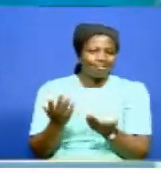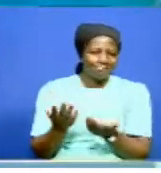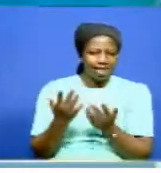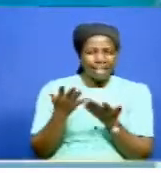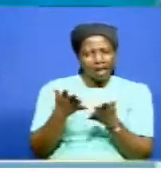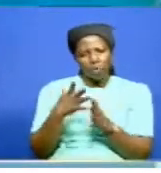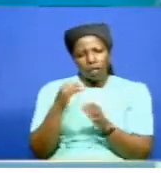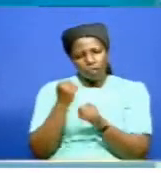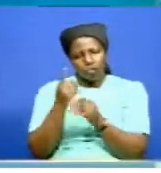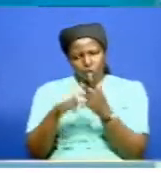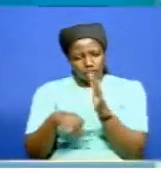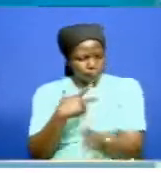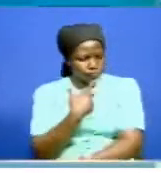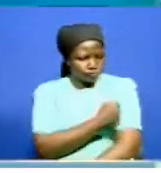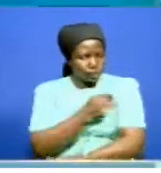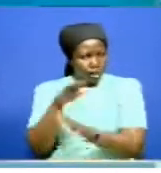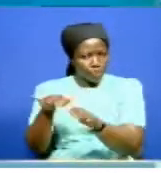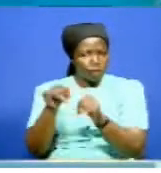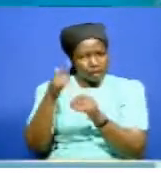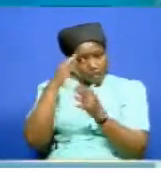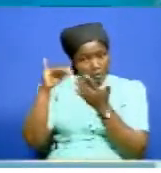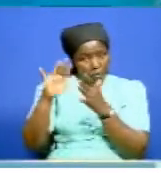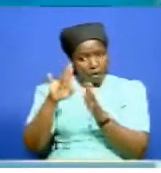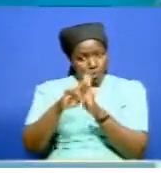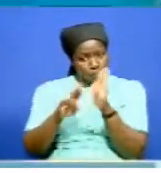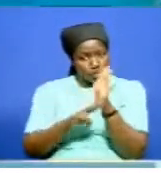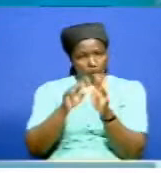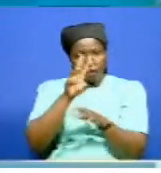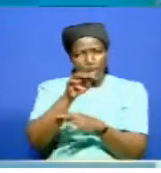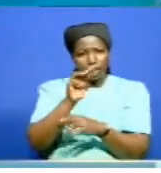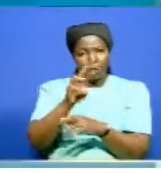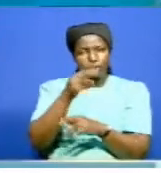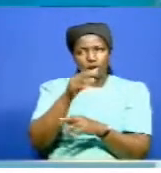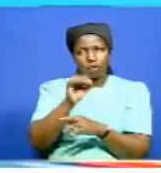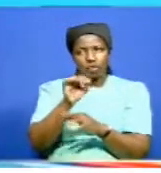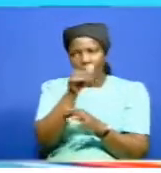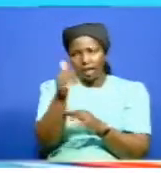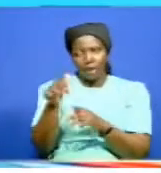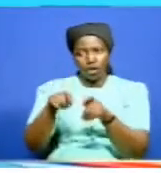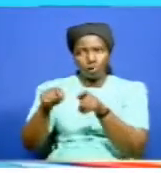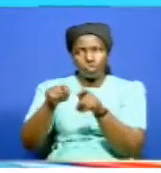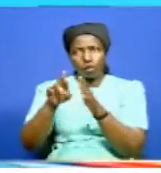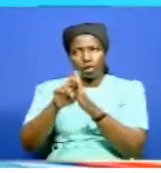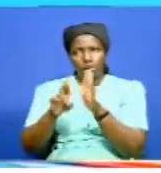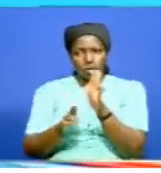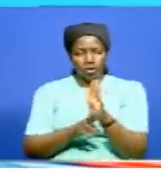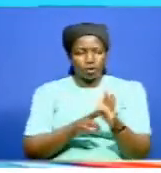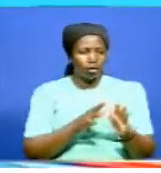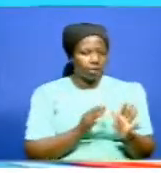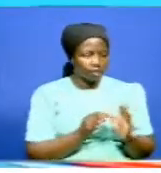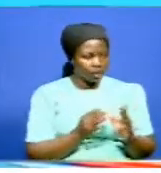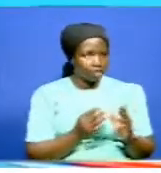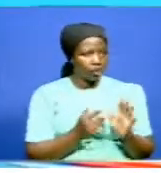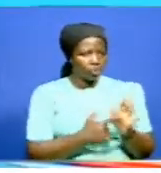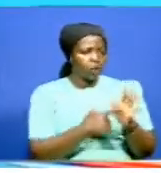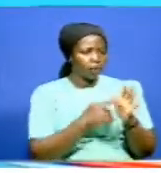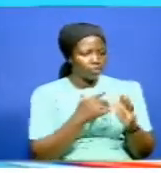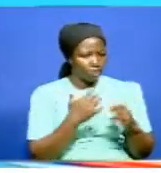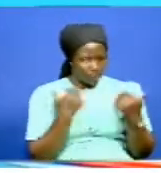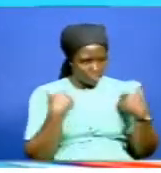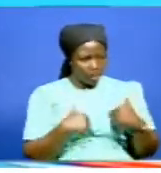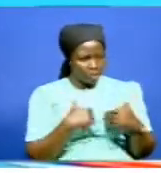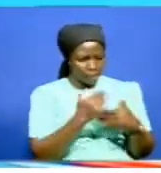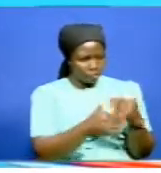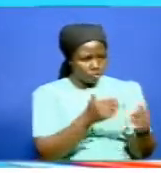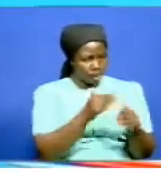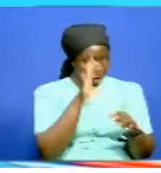guidance from the WHO and other regulatory authorities. Take me through the process, assuming that I'm a teacher or I'm a